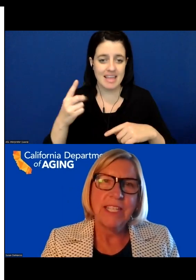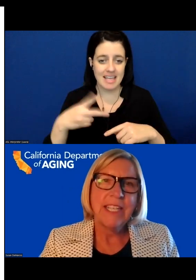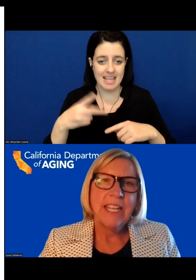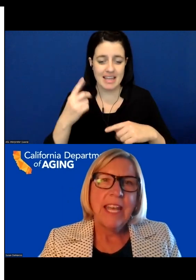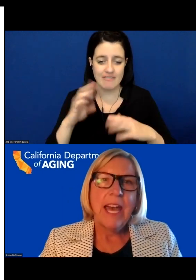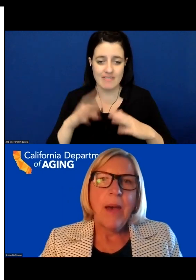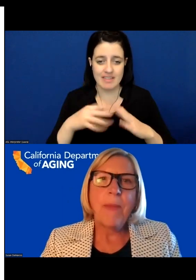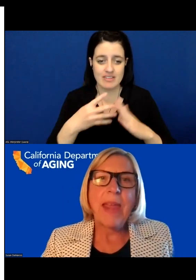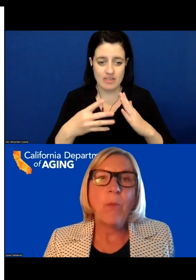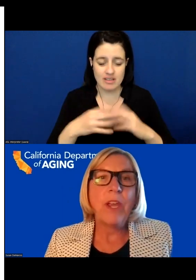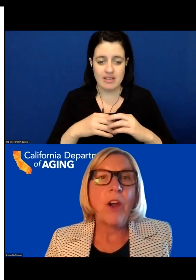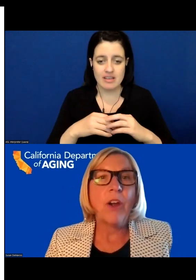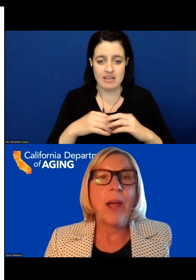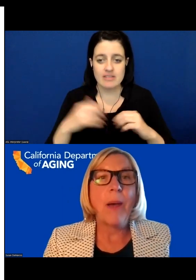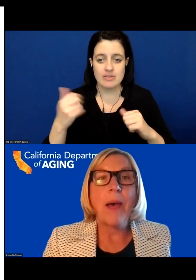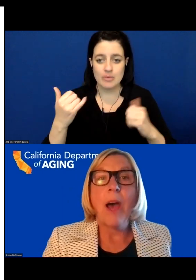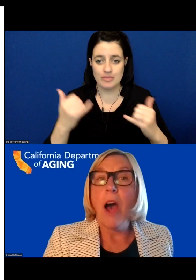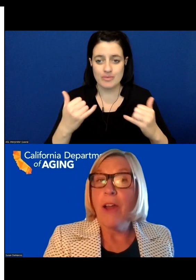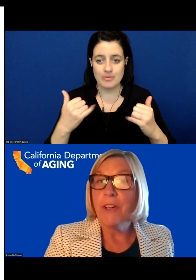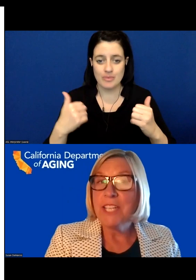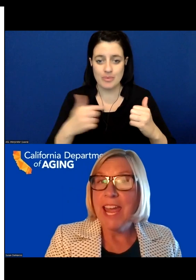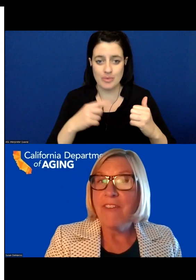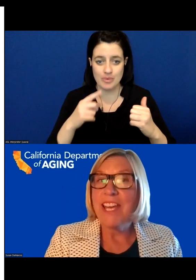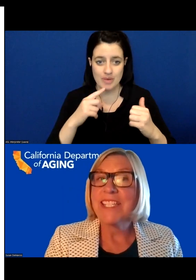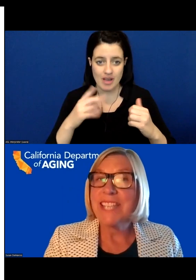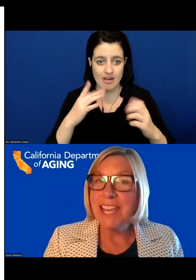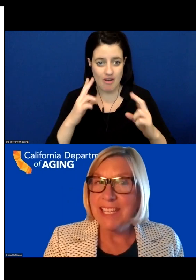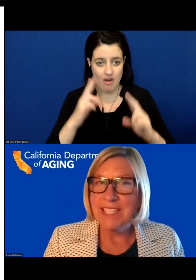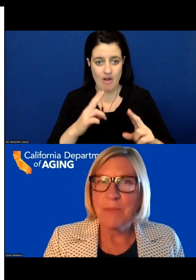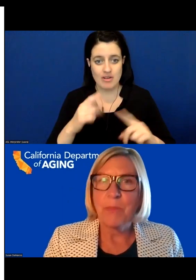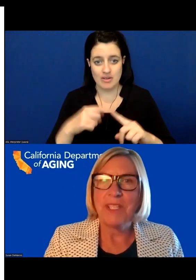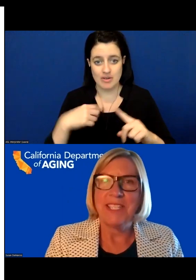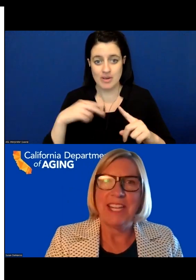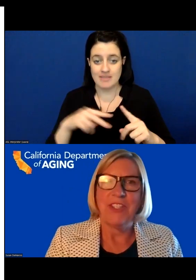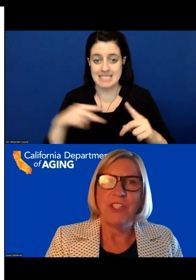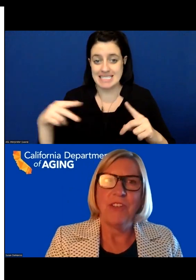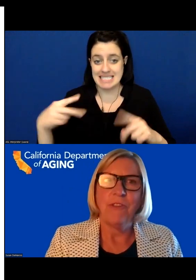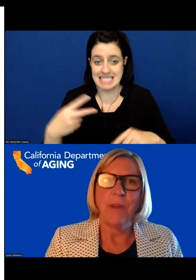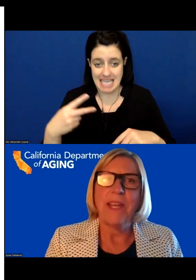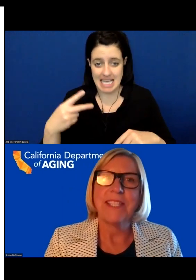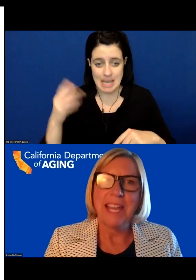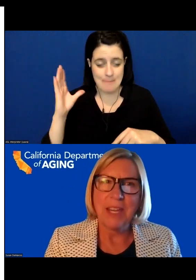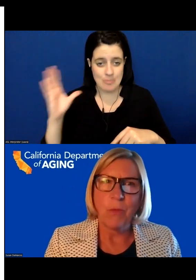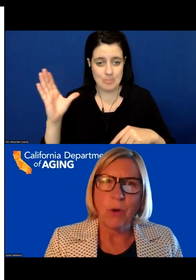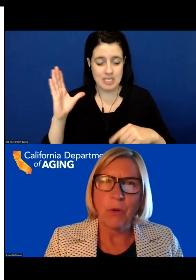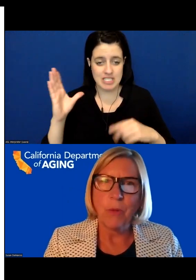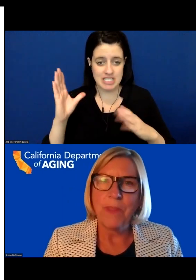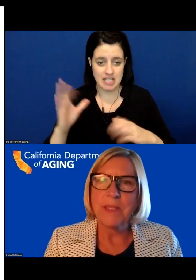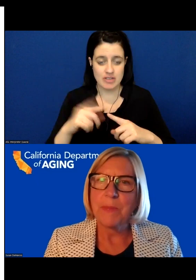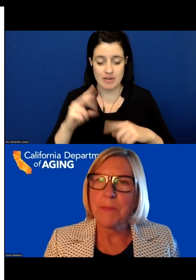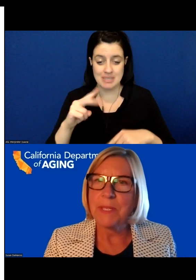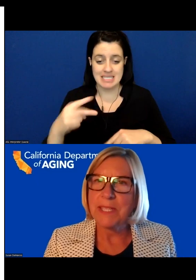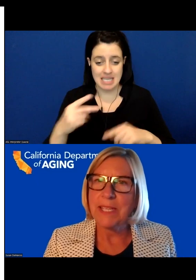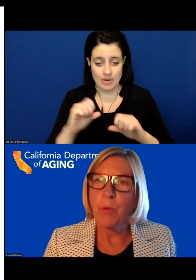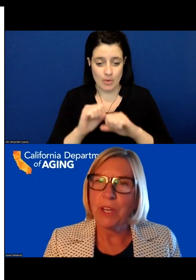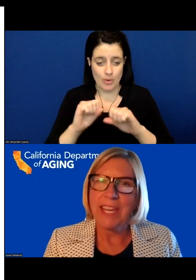agenda. And we are honored to have a second presentation from a second work group that's